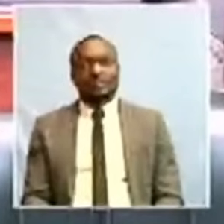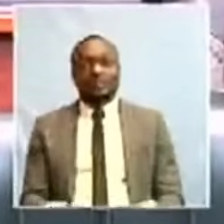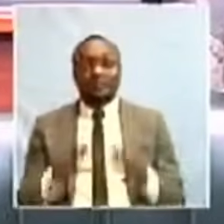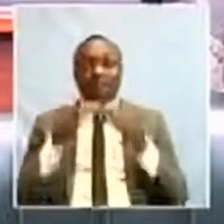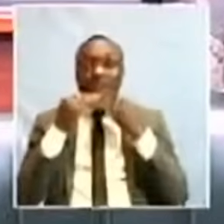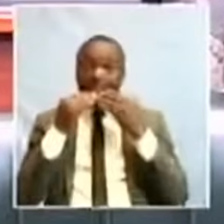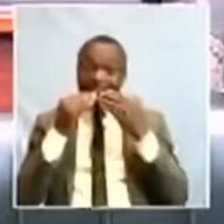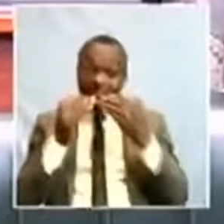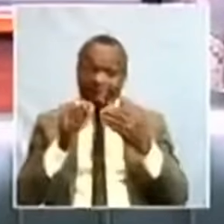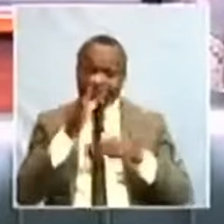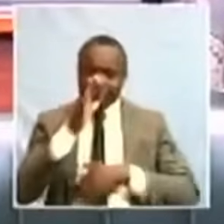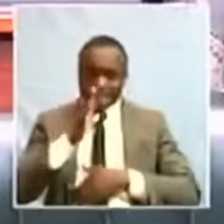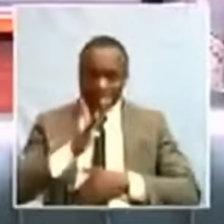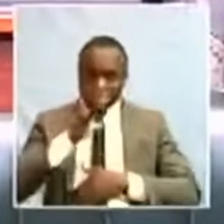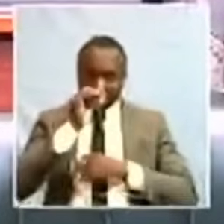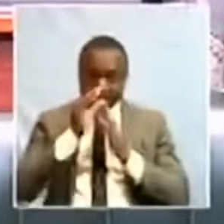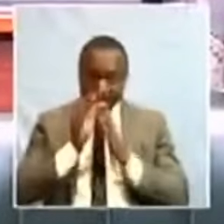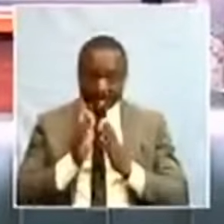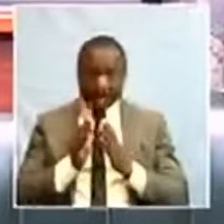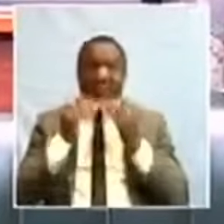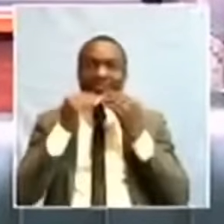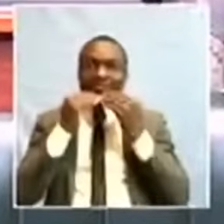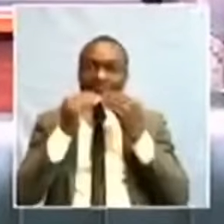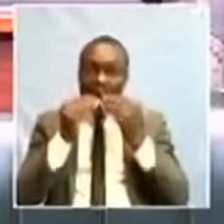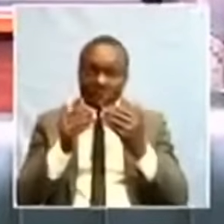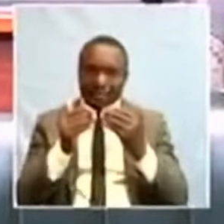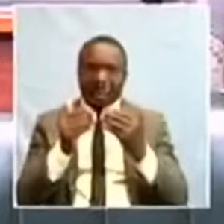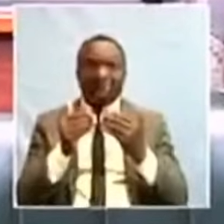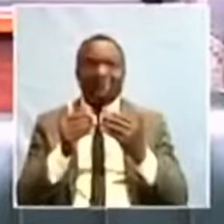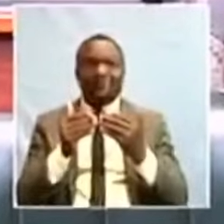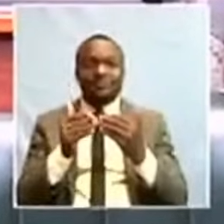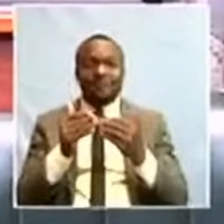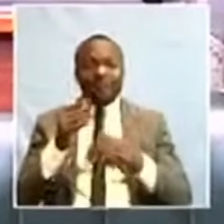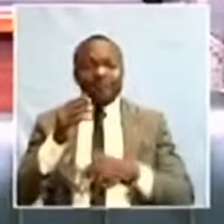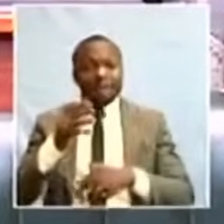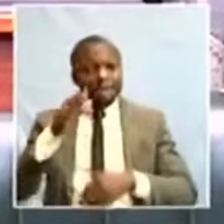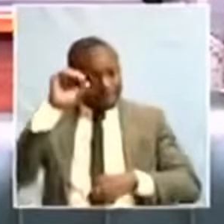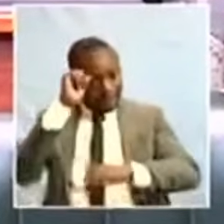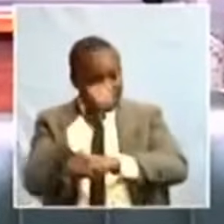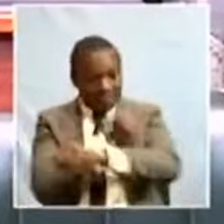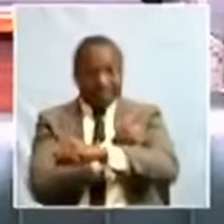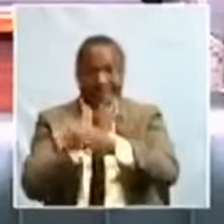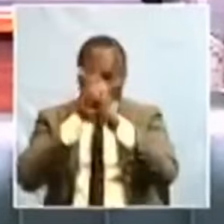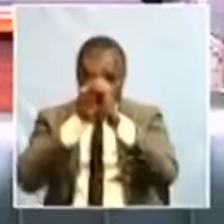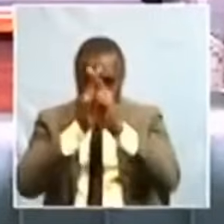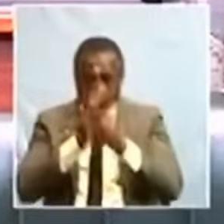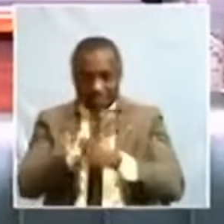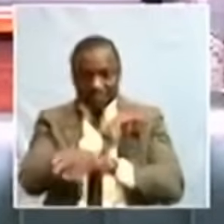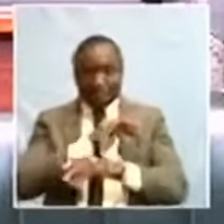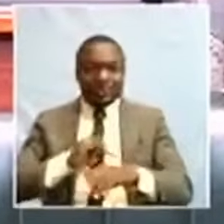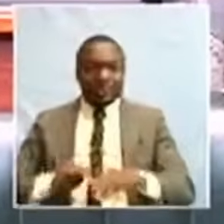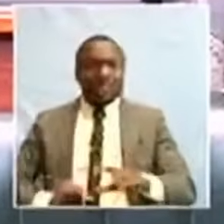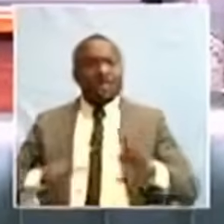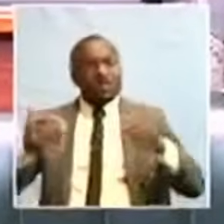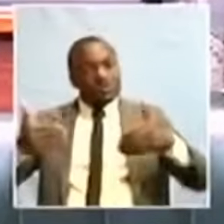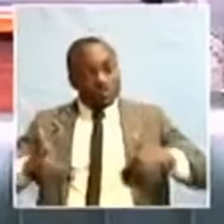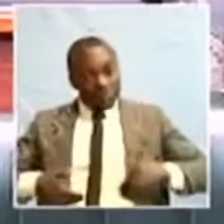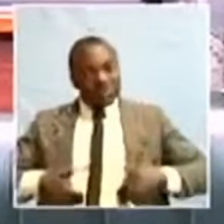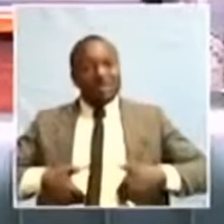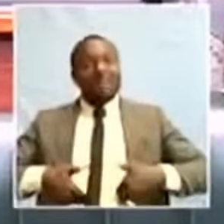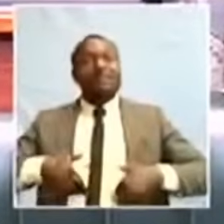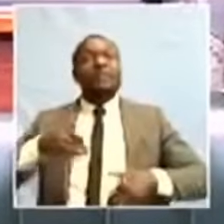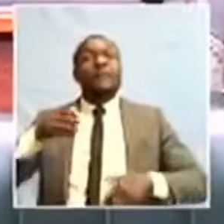Thank you, Madam Speaker. I would like to thank my son, the Honorable Member, the youth